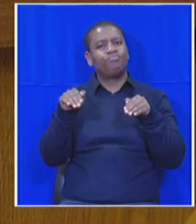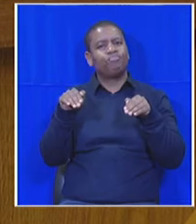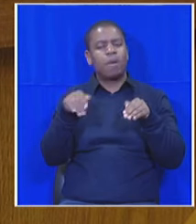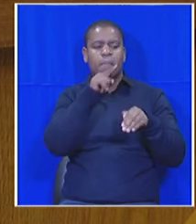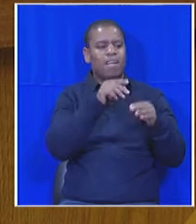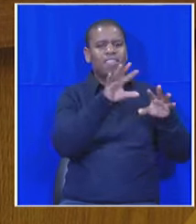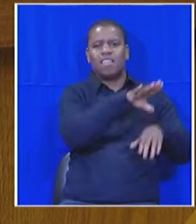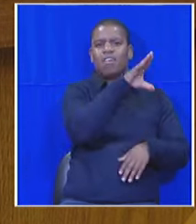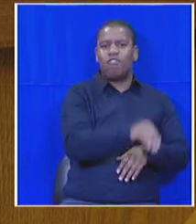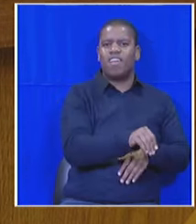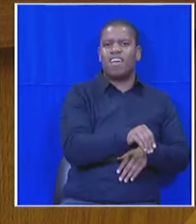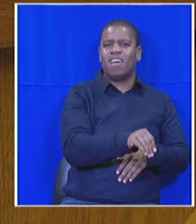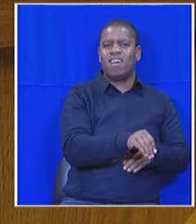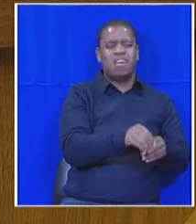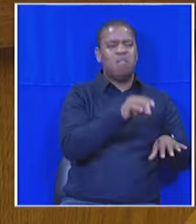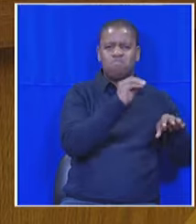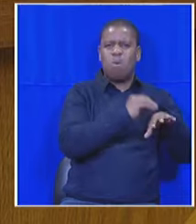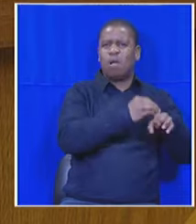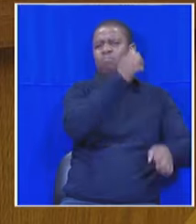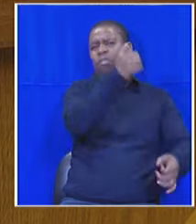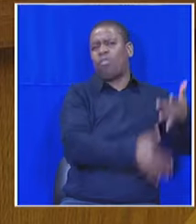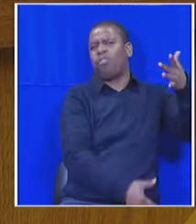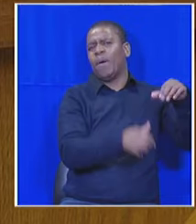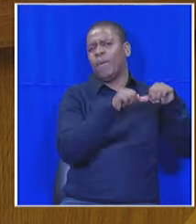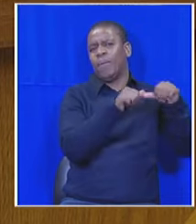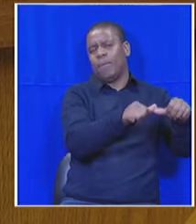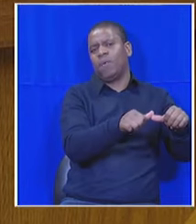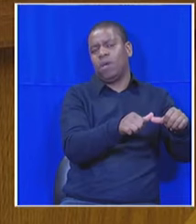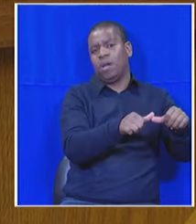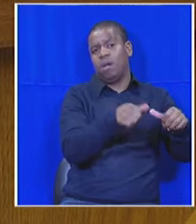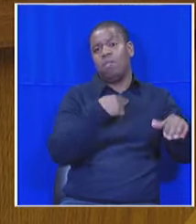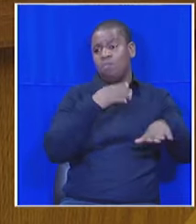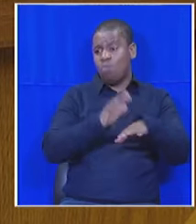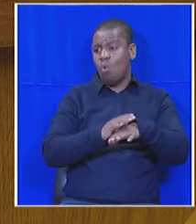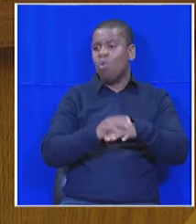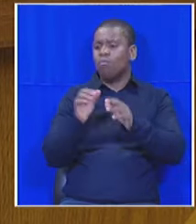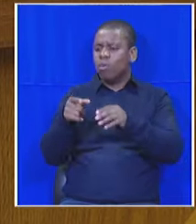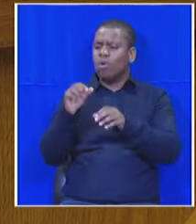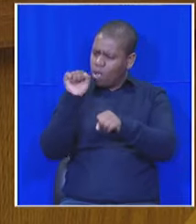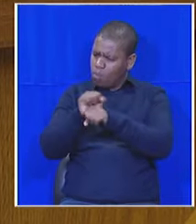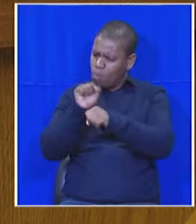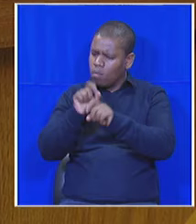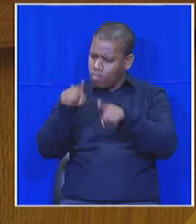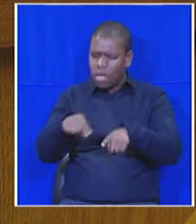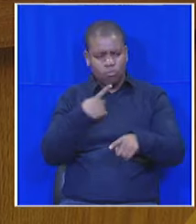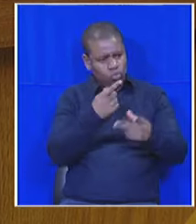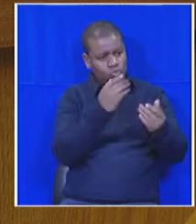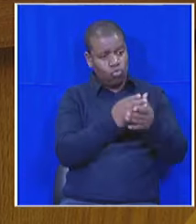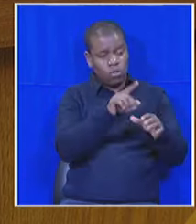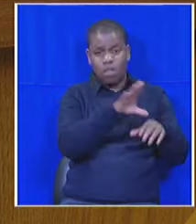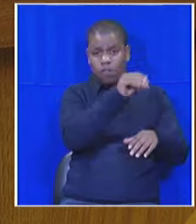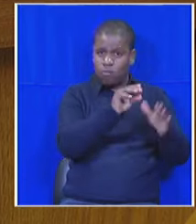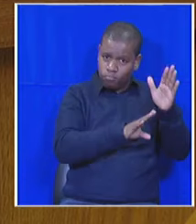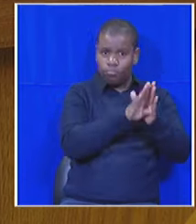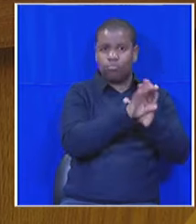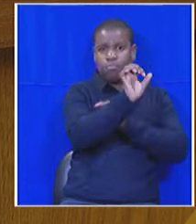all efforts and money spent on policies and programs that deliver real, measurable and positive returns. The Department of Small Business Development